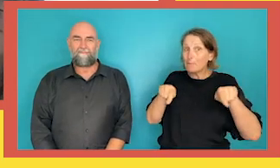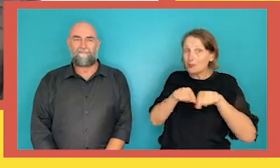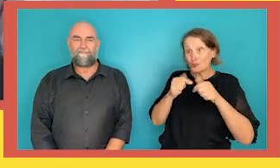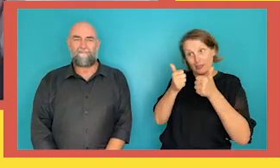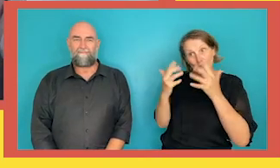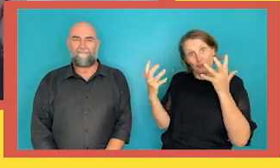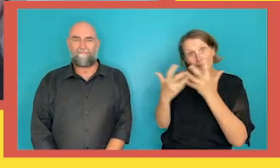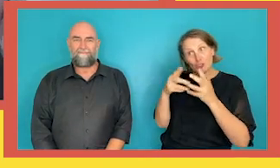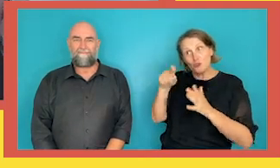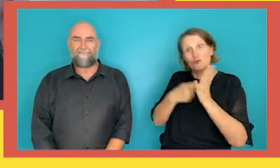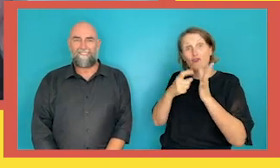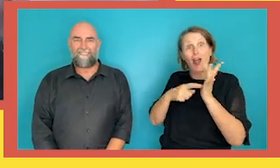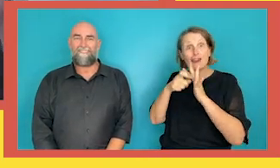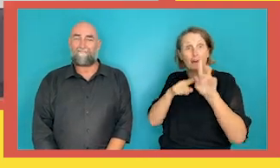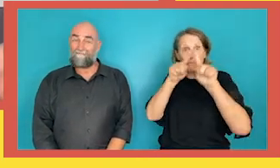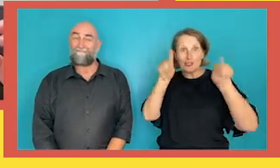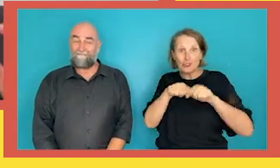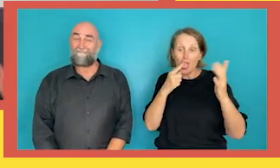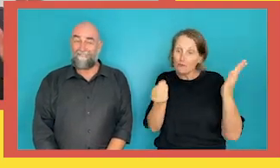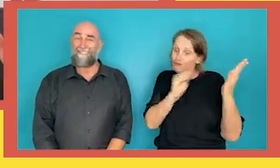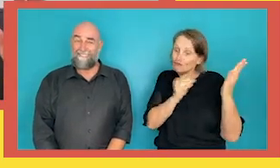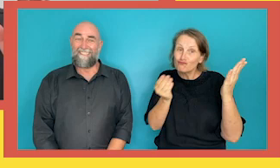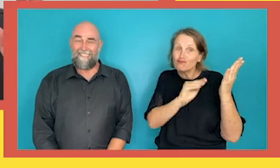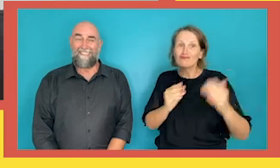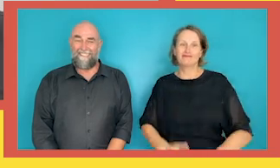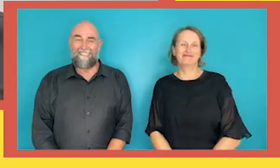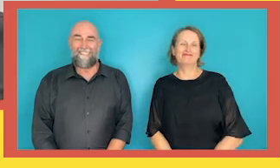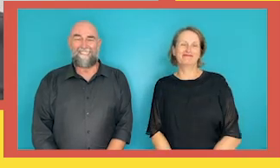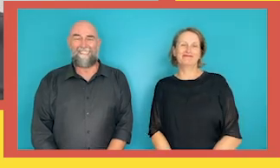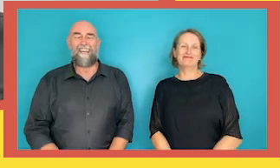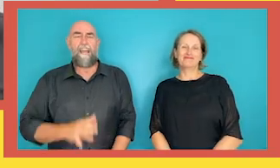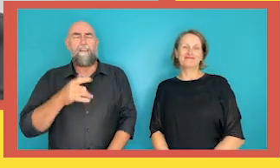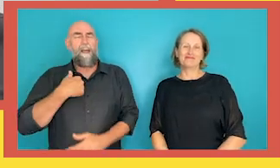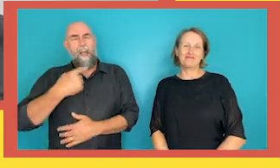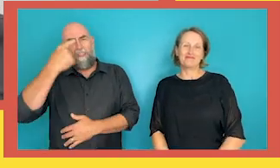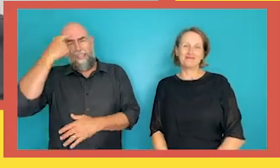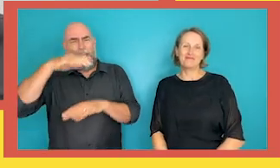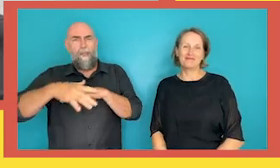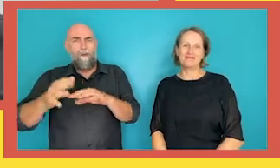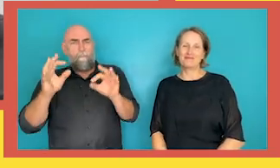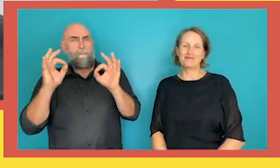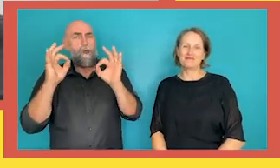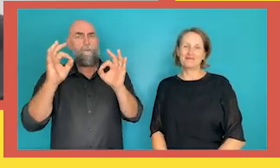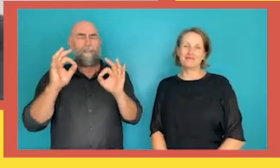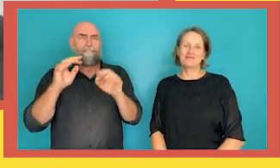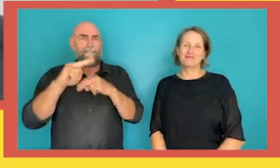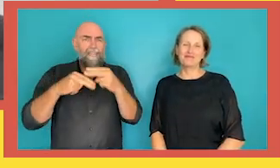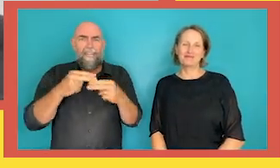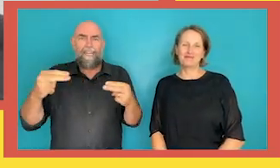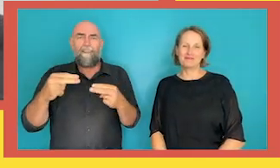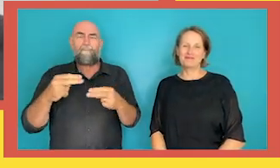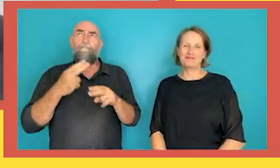pictures. Perfect for me. Well, if I then think of the perfect gift for